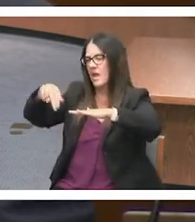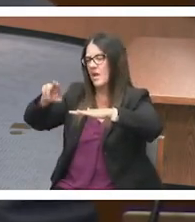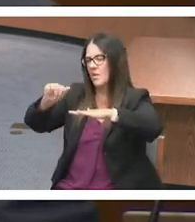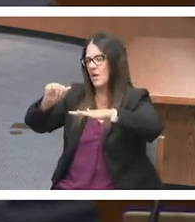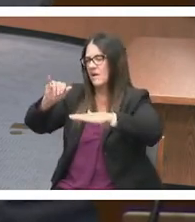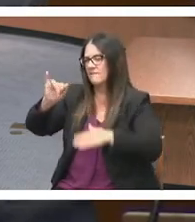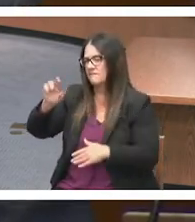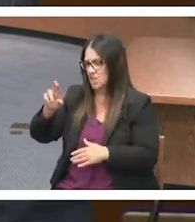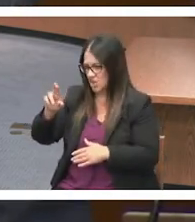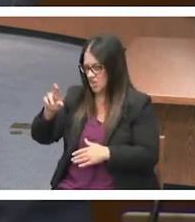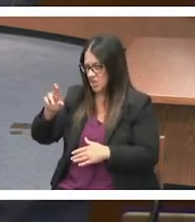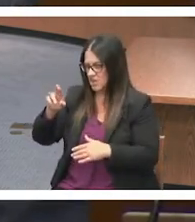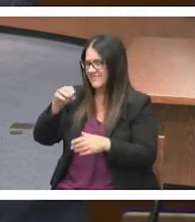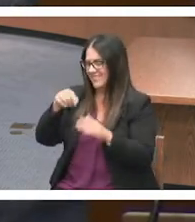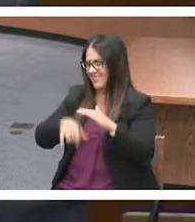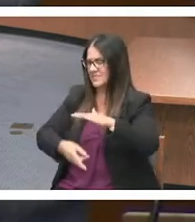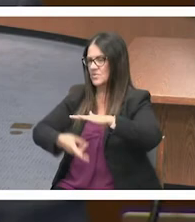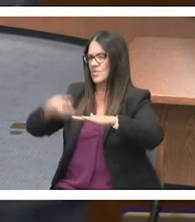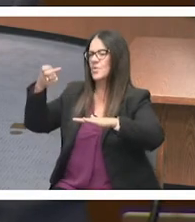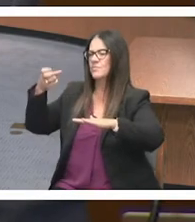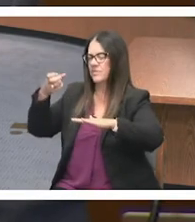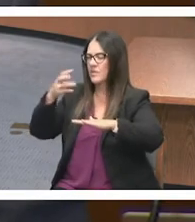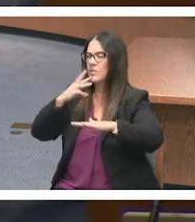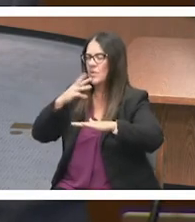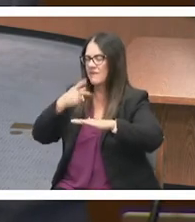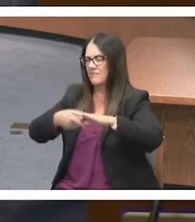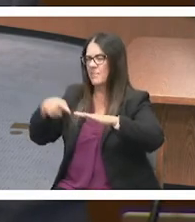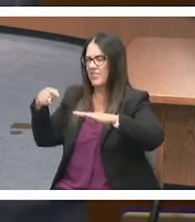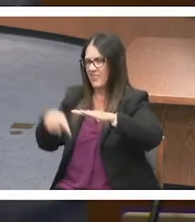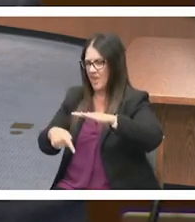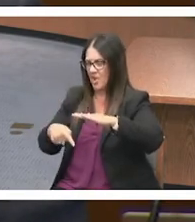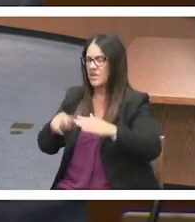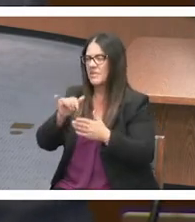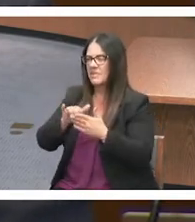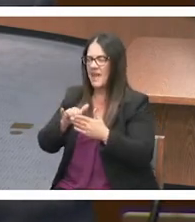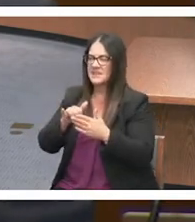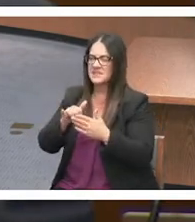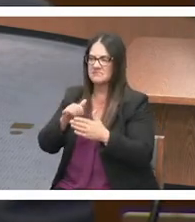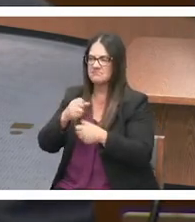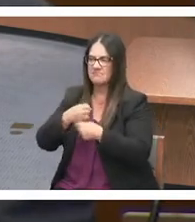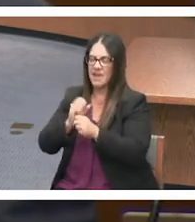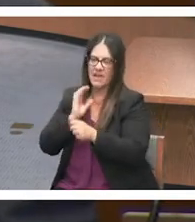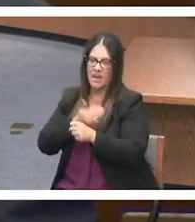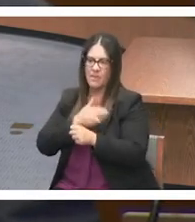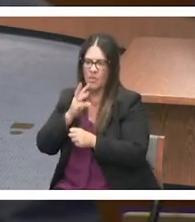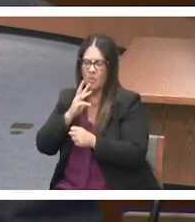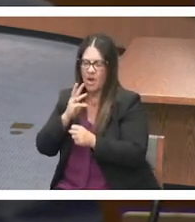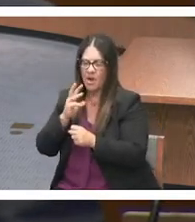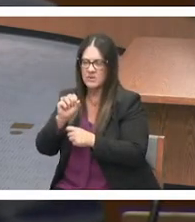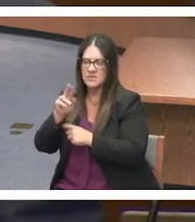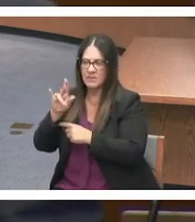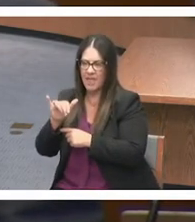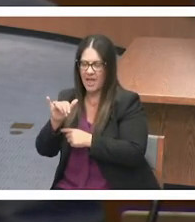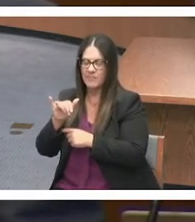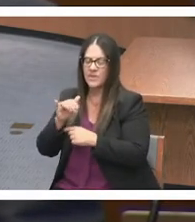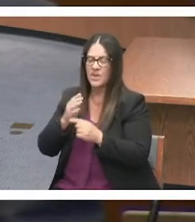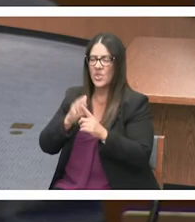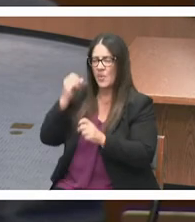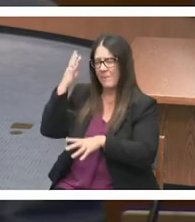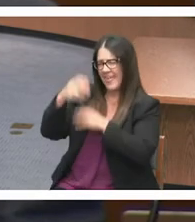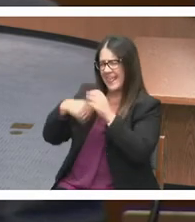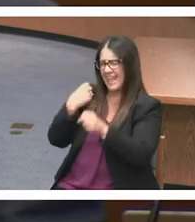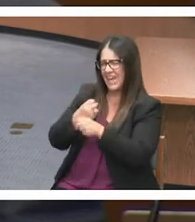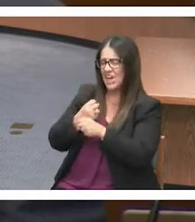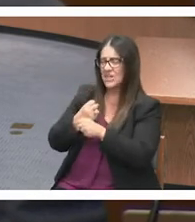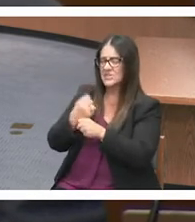Valley, it's a much larger percentage of water supply. Over decades, we've been depleting that